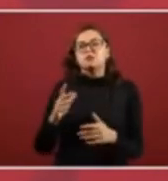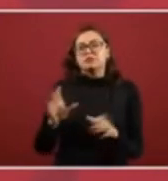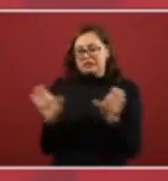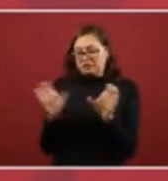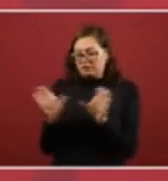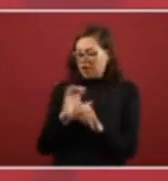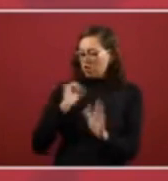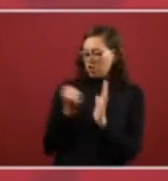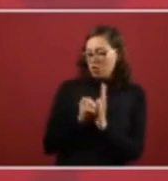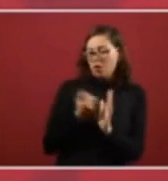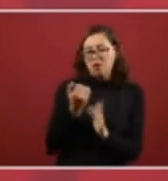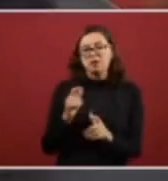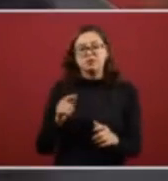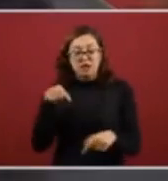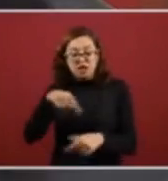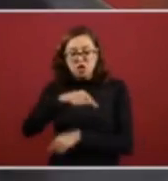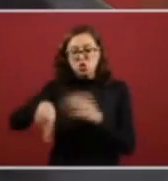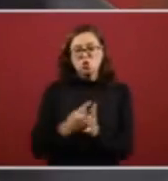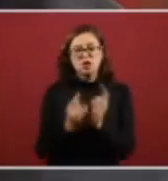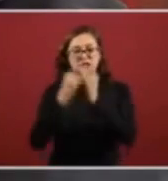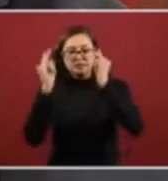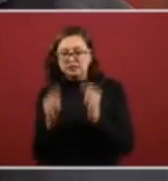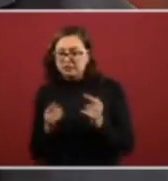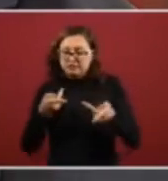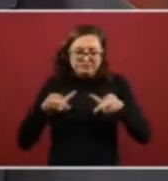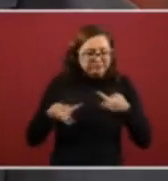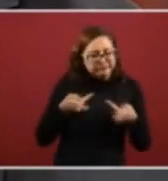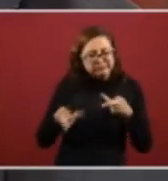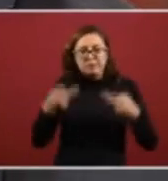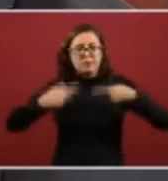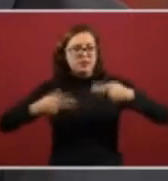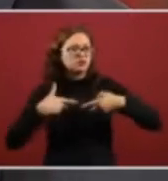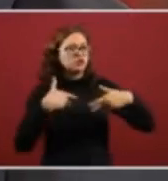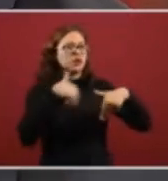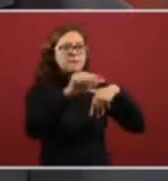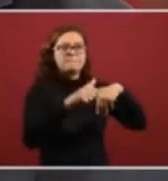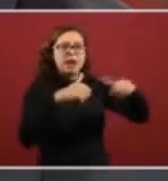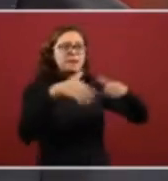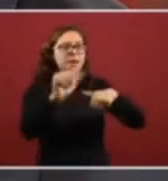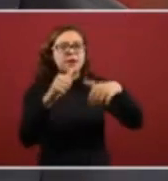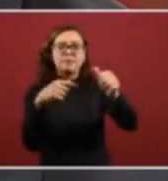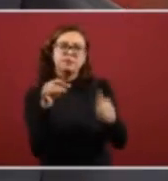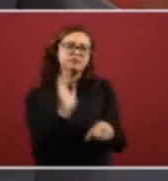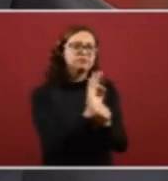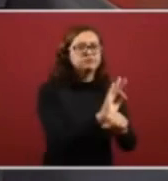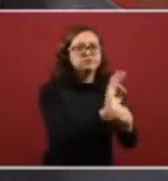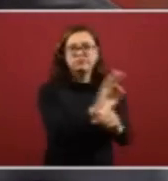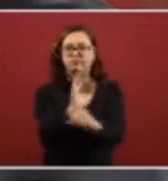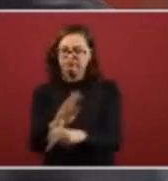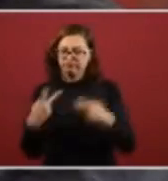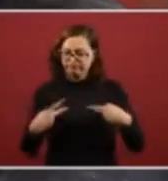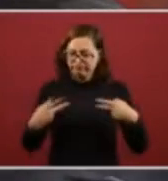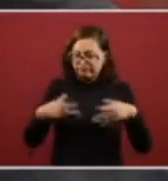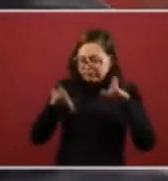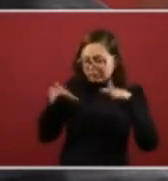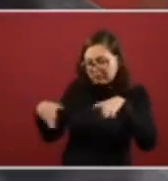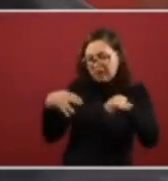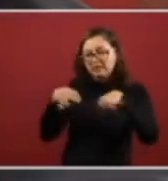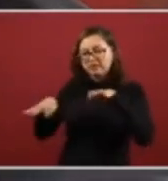a perimeter of security, we do the evacuation that needs to be done, and the personnel that's specialized will work in the